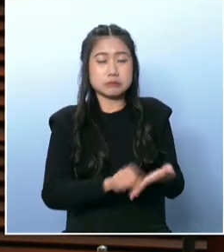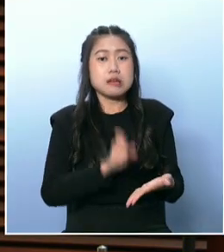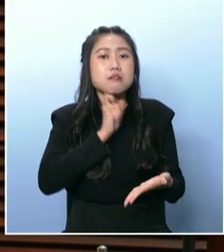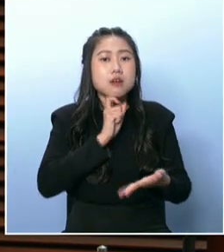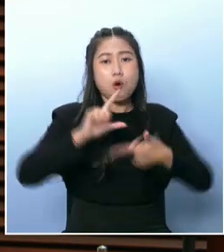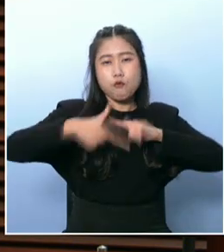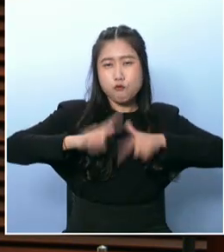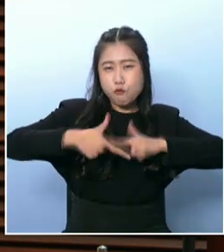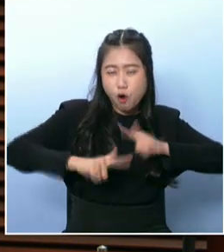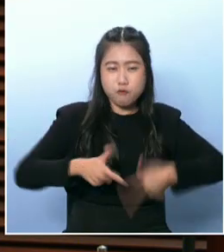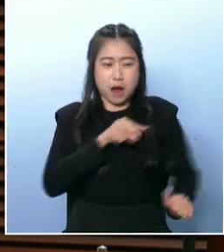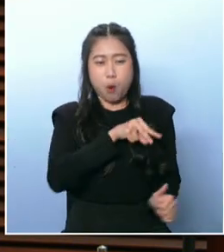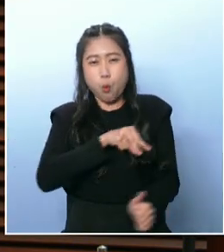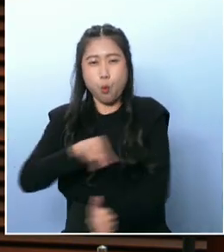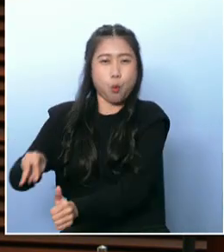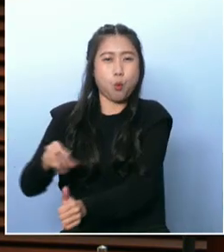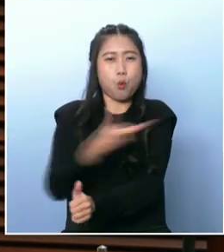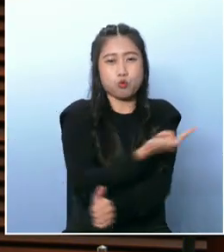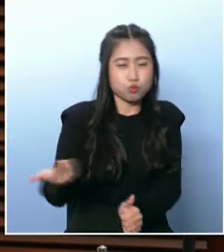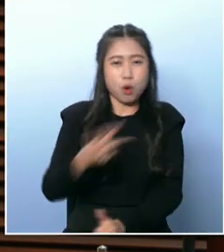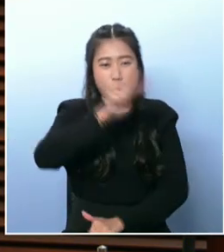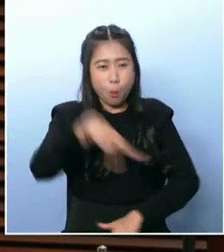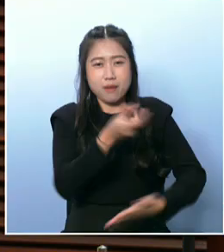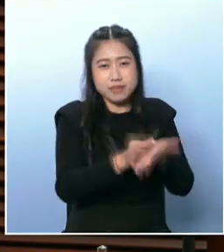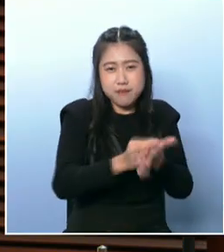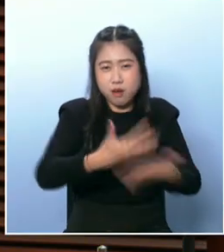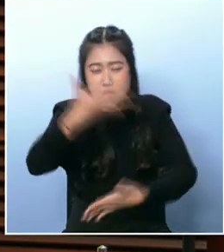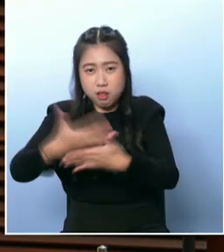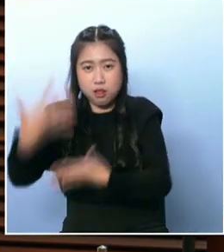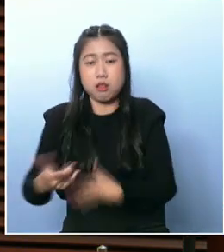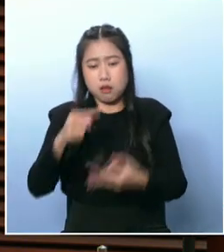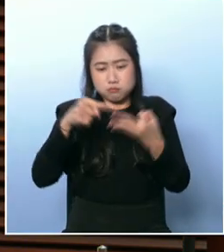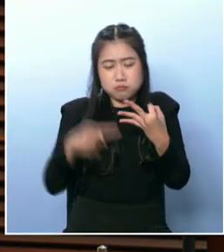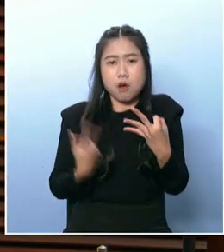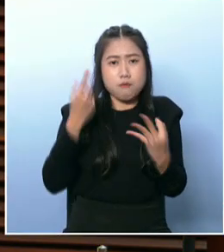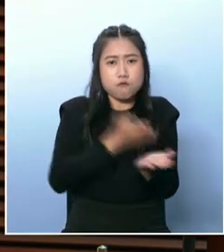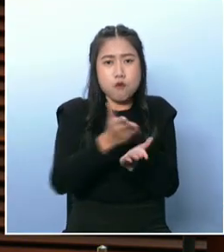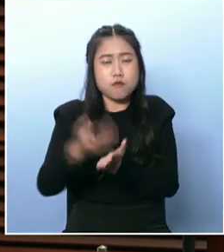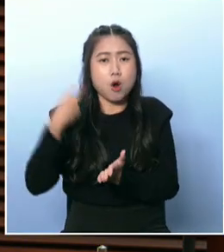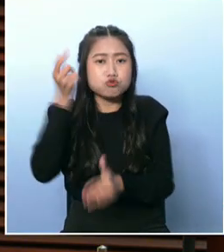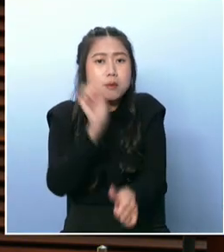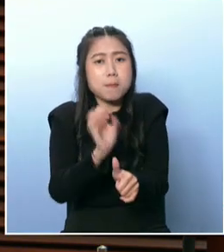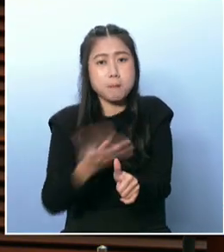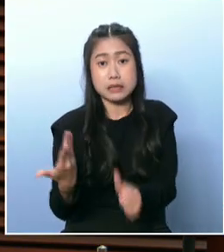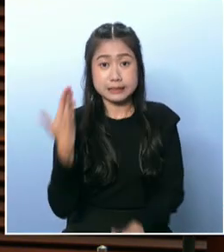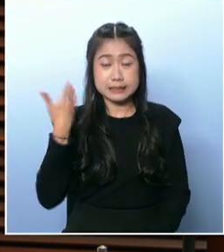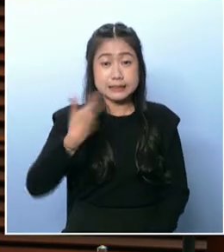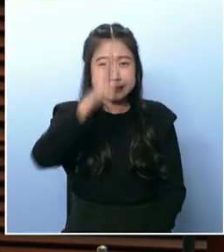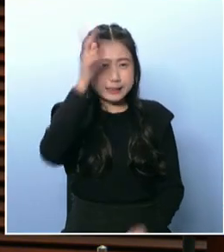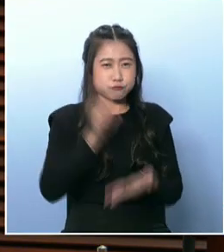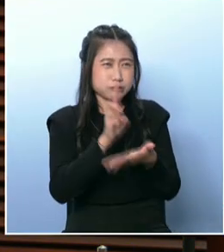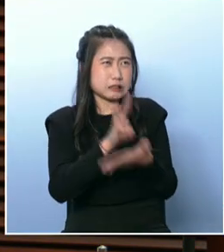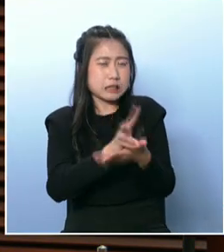paragraph of the 5 of the paper, it is said that the government is adopting a multi-pronged approach to provide more